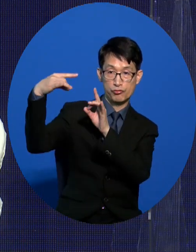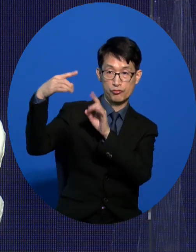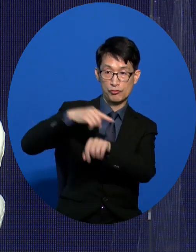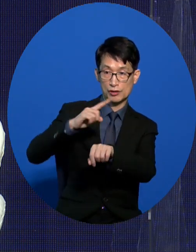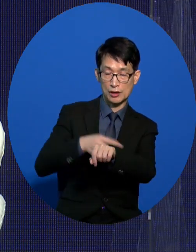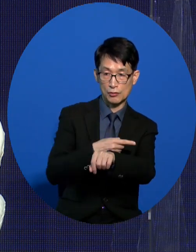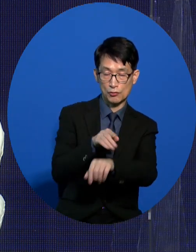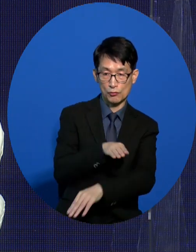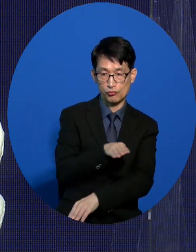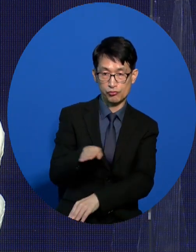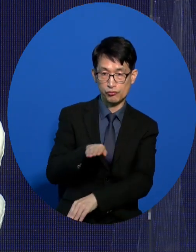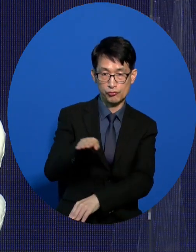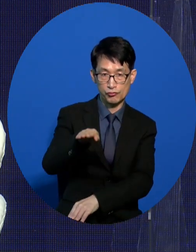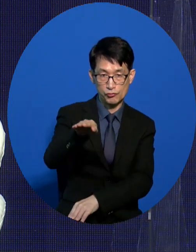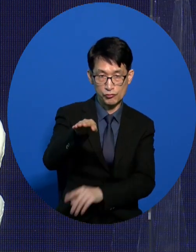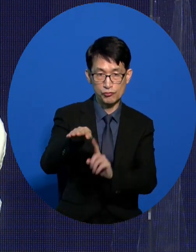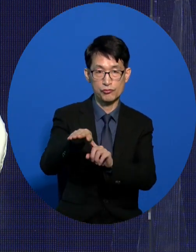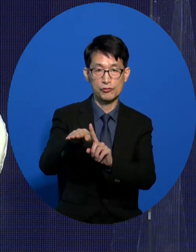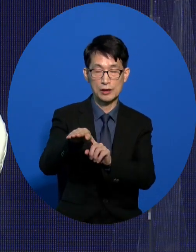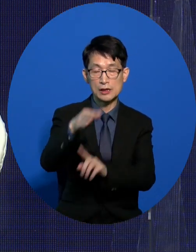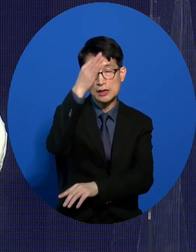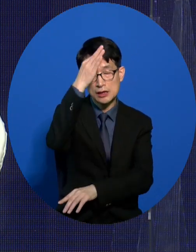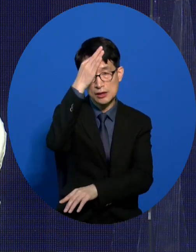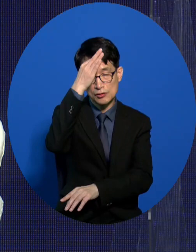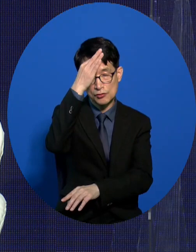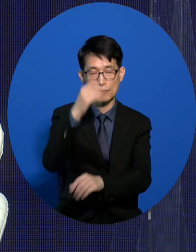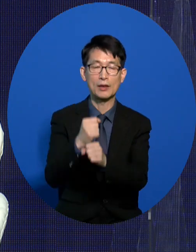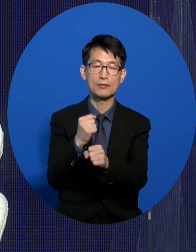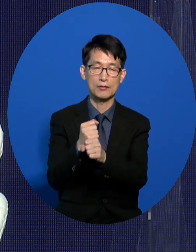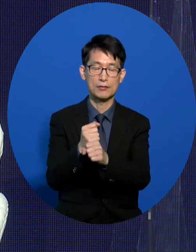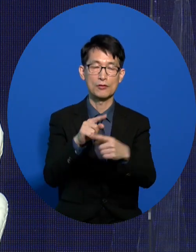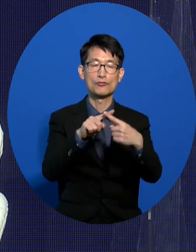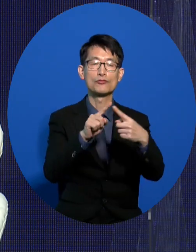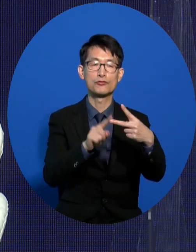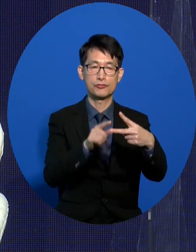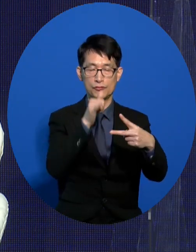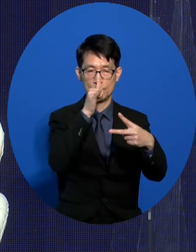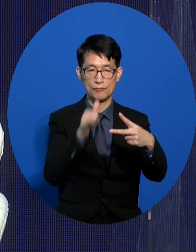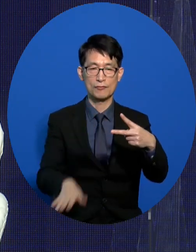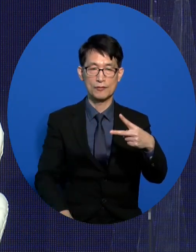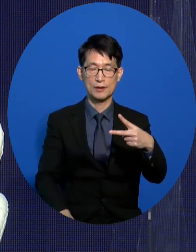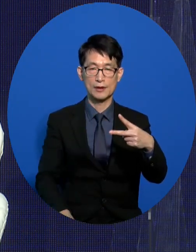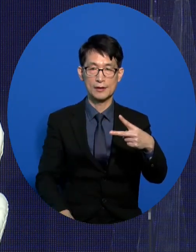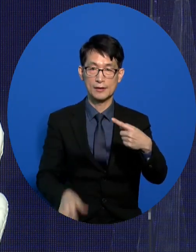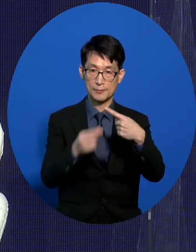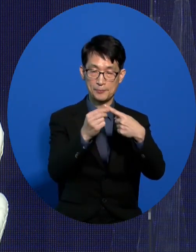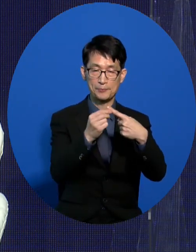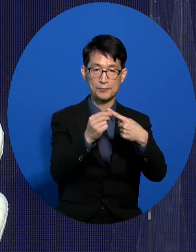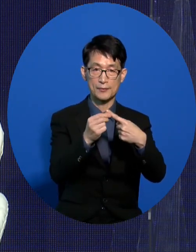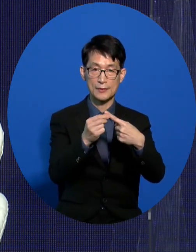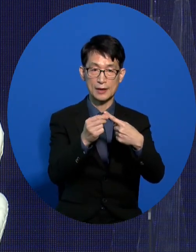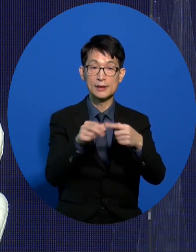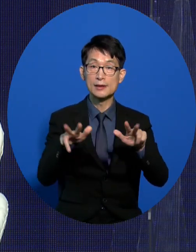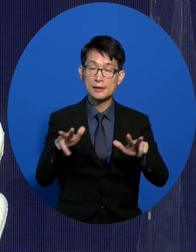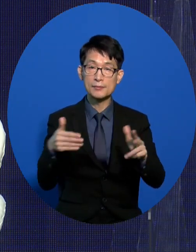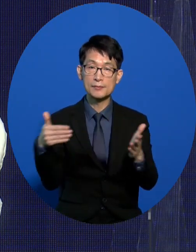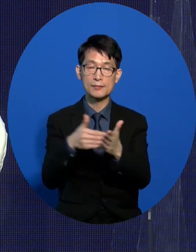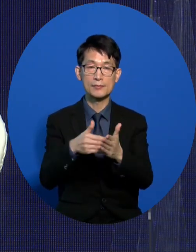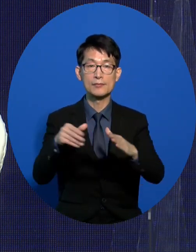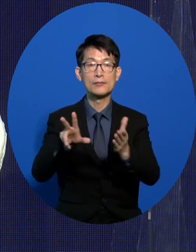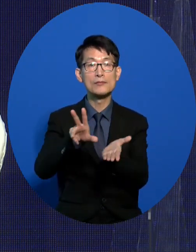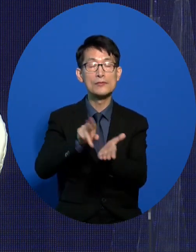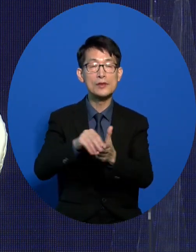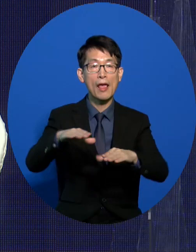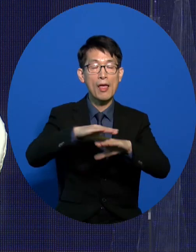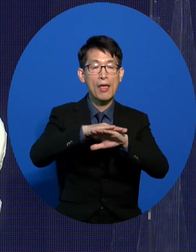Our proprietary technologies are being developed to utilize the